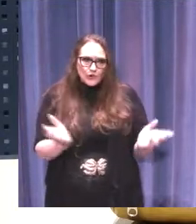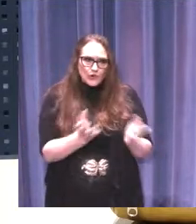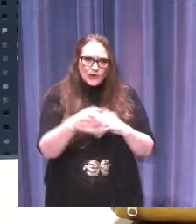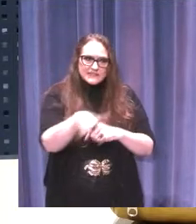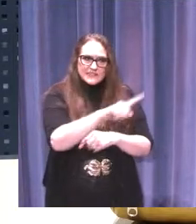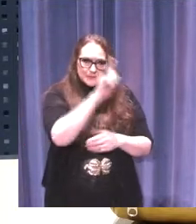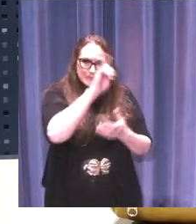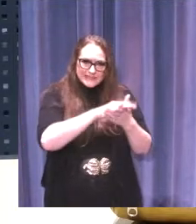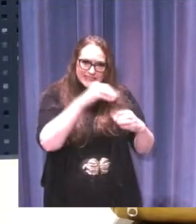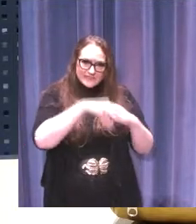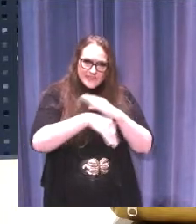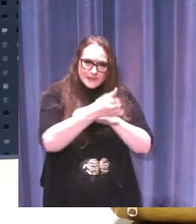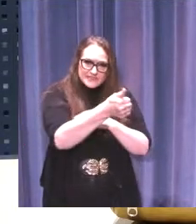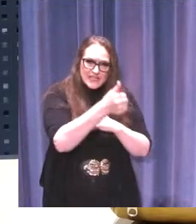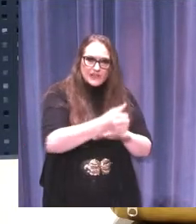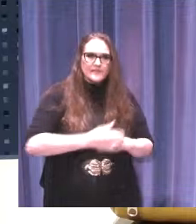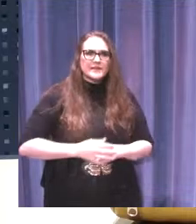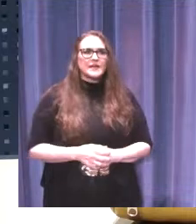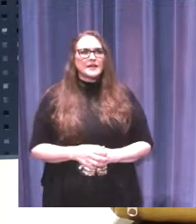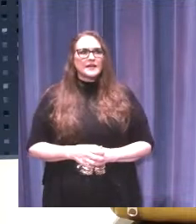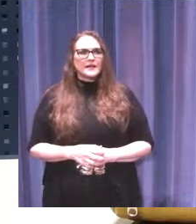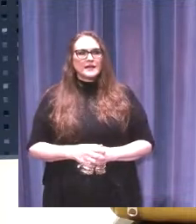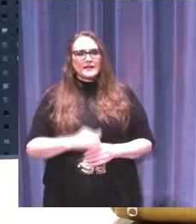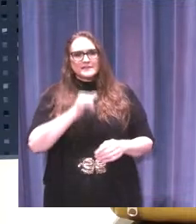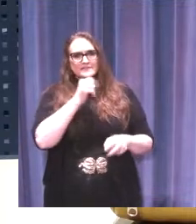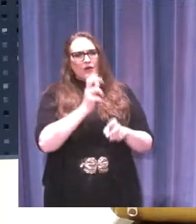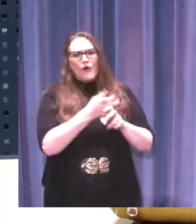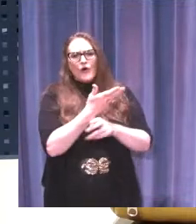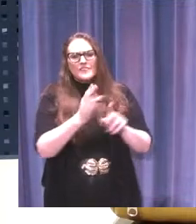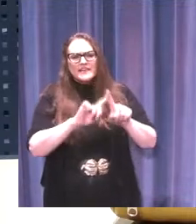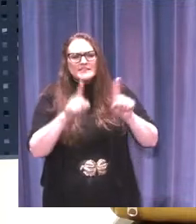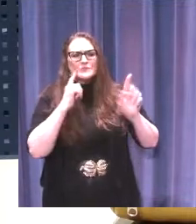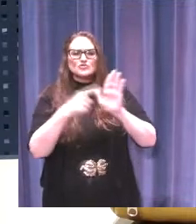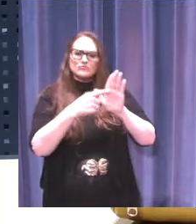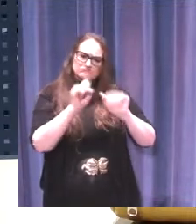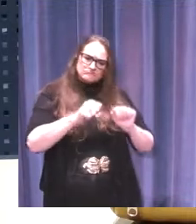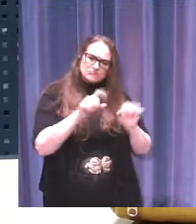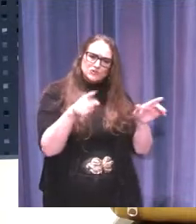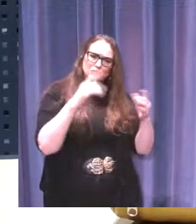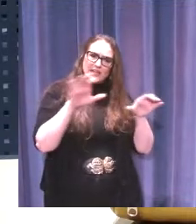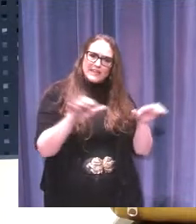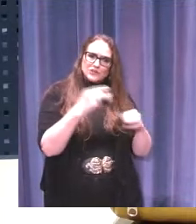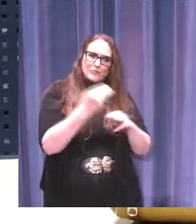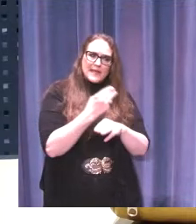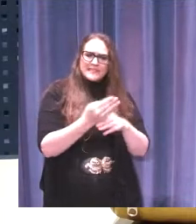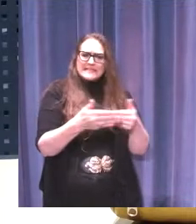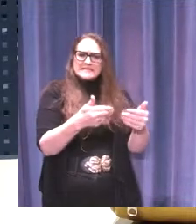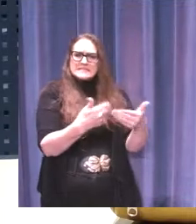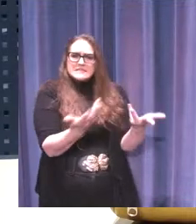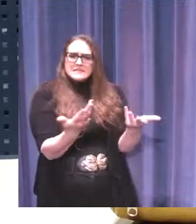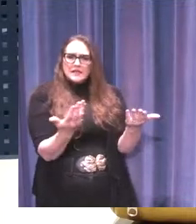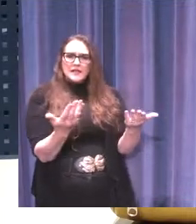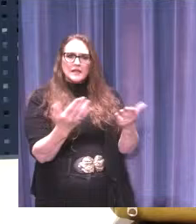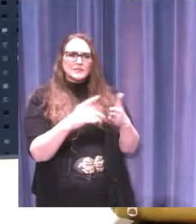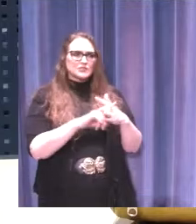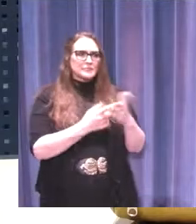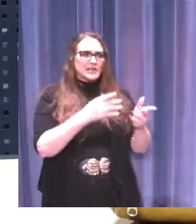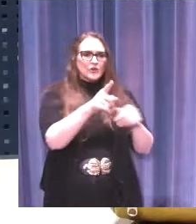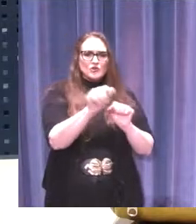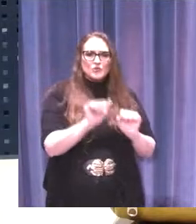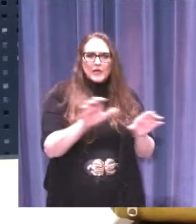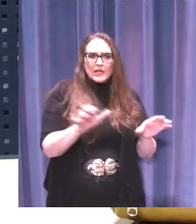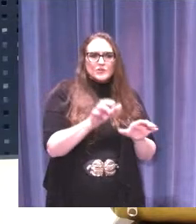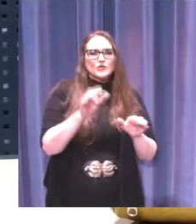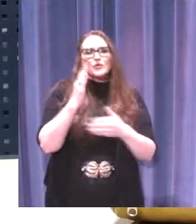to believe in themselves. Not real hard things, but show them, yes, you can do math. It's this easy at the beginning. Or you can do